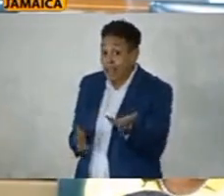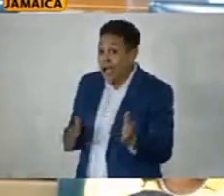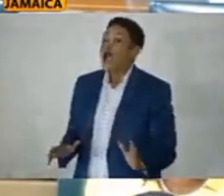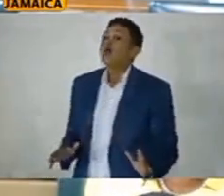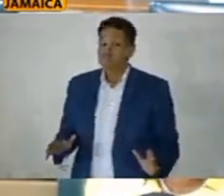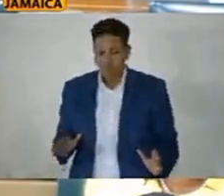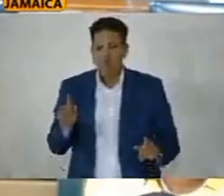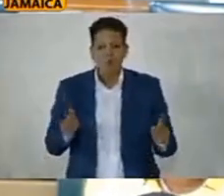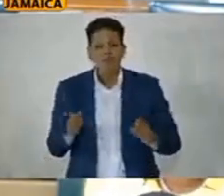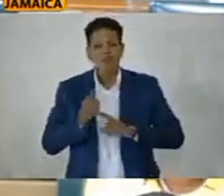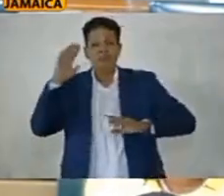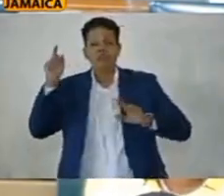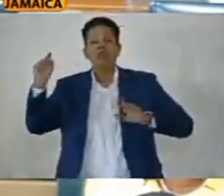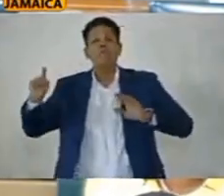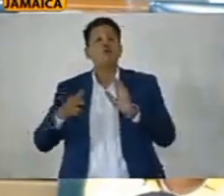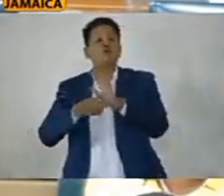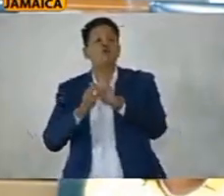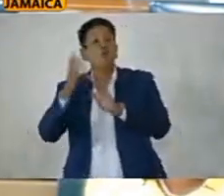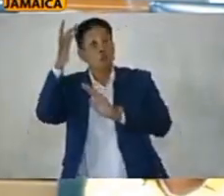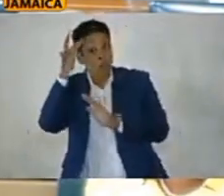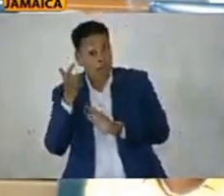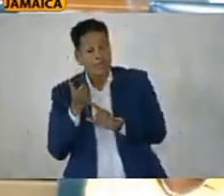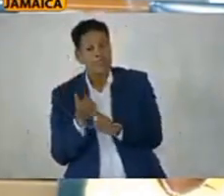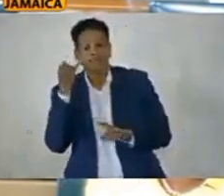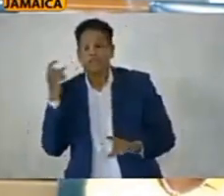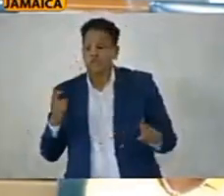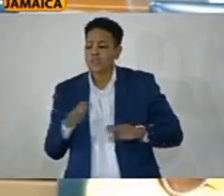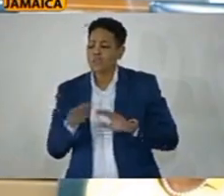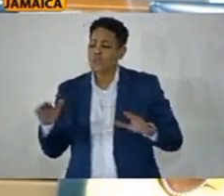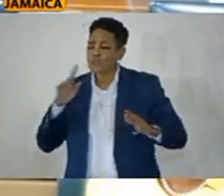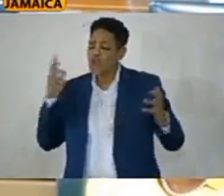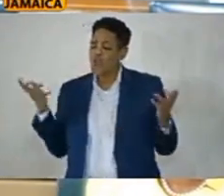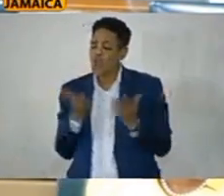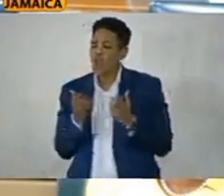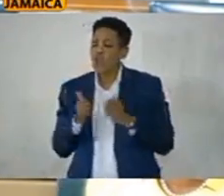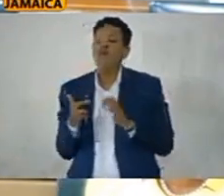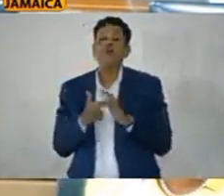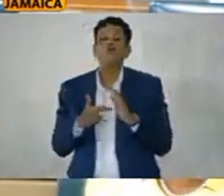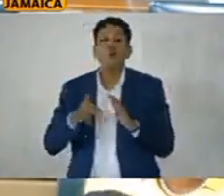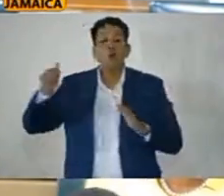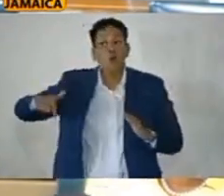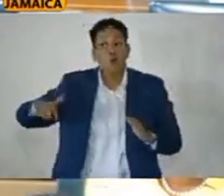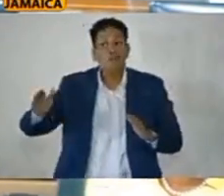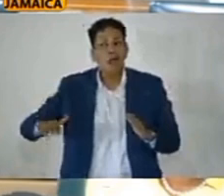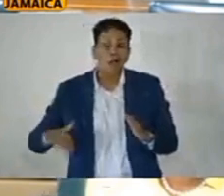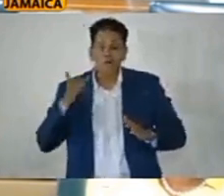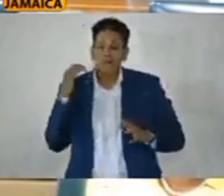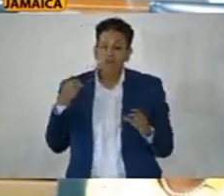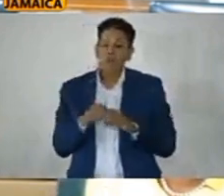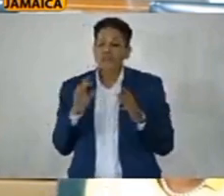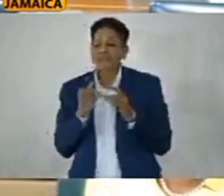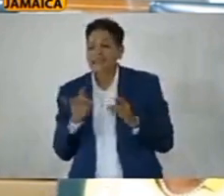Speaker must review, because if the questions do not accord with the rules, if they include statements of